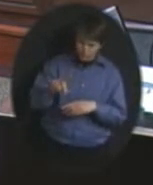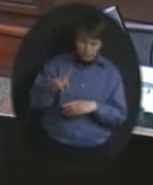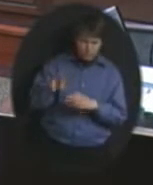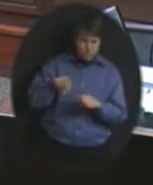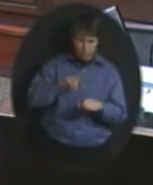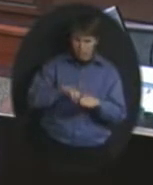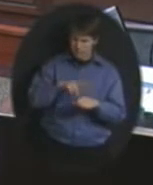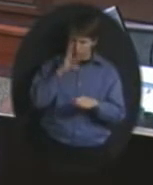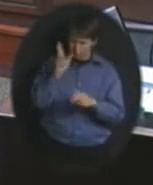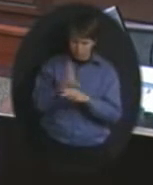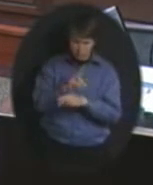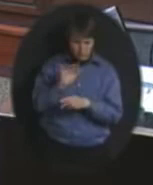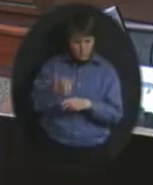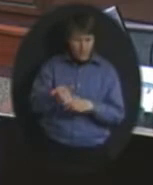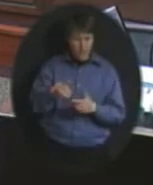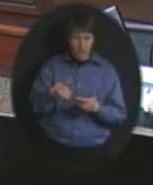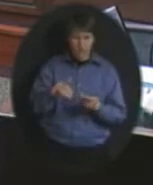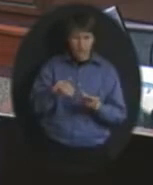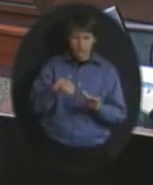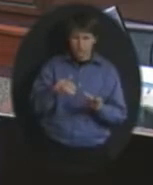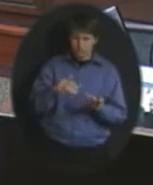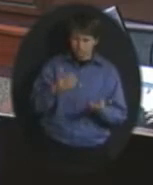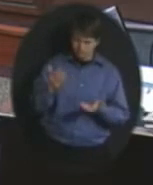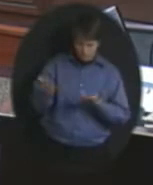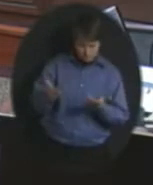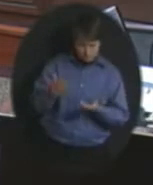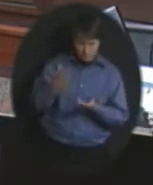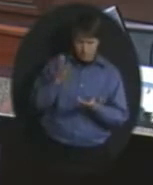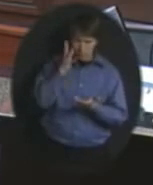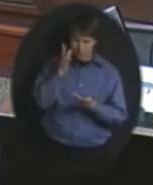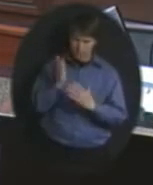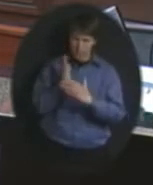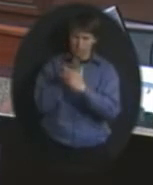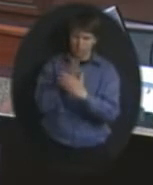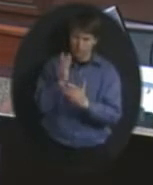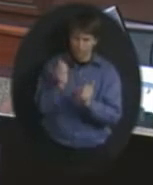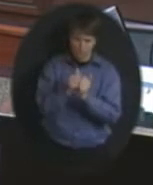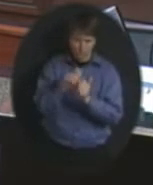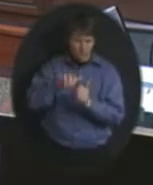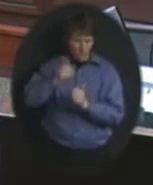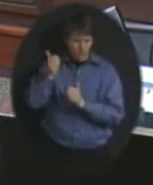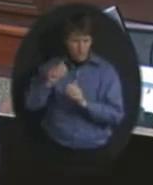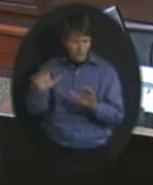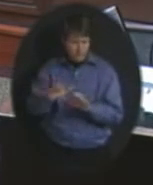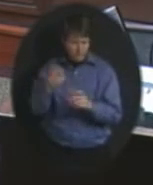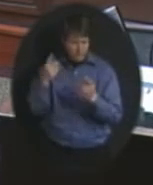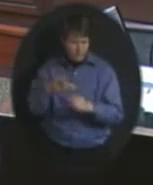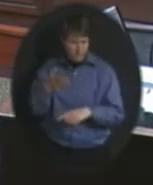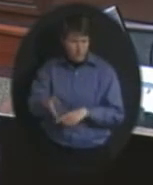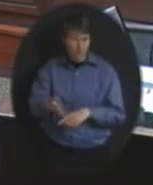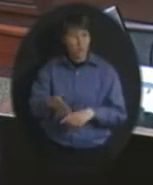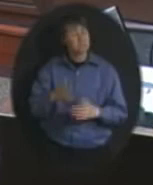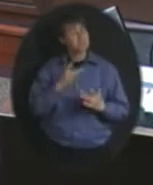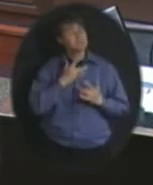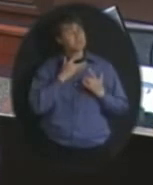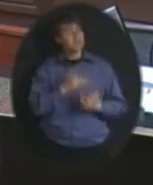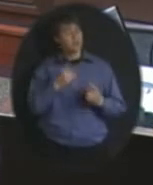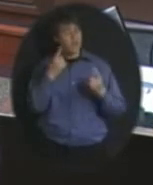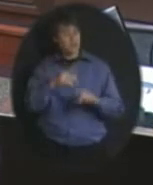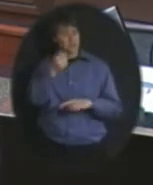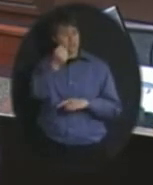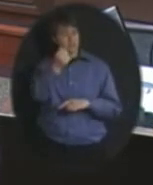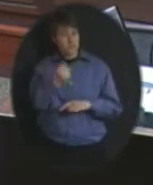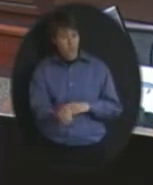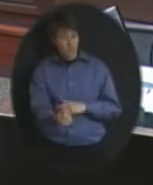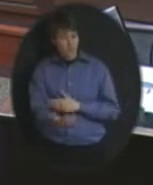use the field? Will it? And question is it going to interfere with some of the other activities that are going out there? It typically happens on